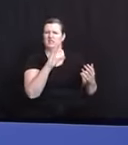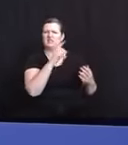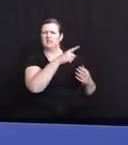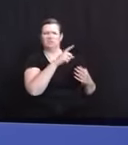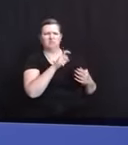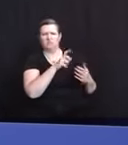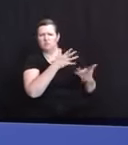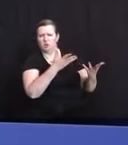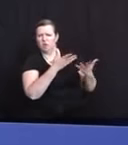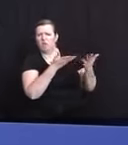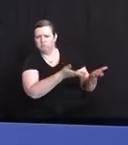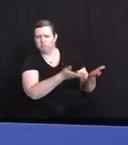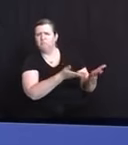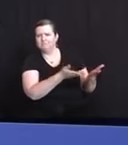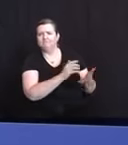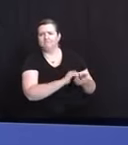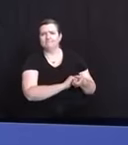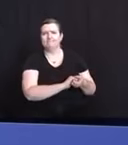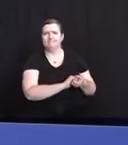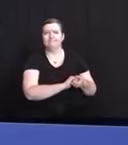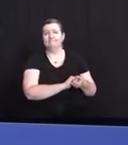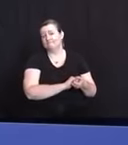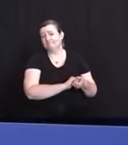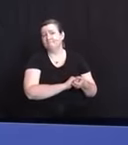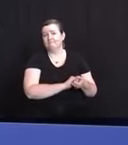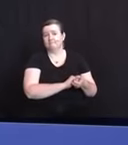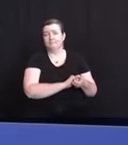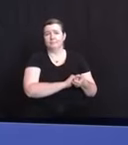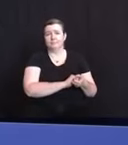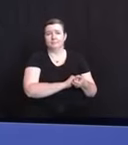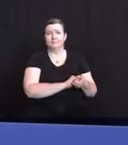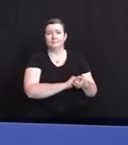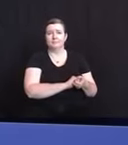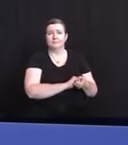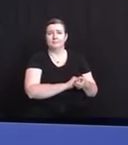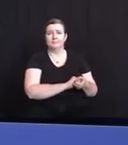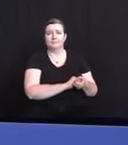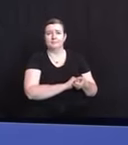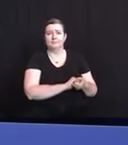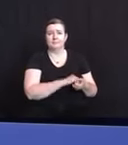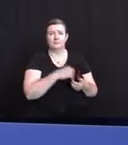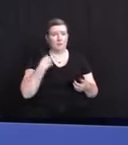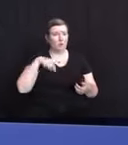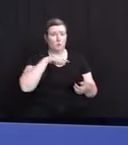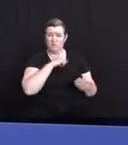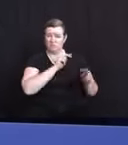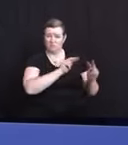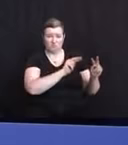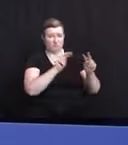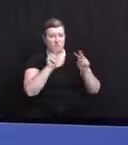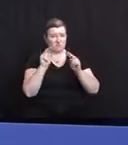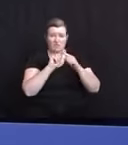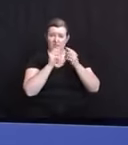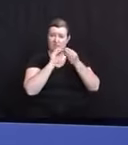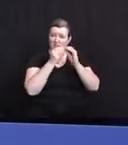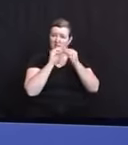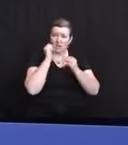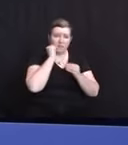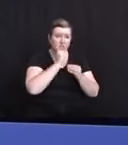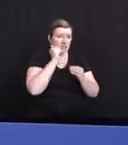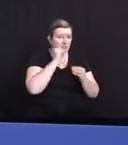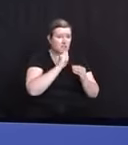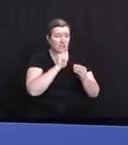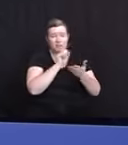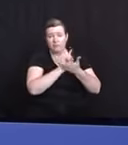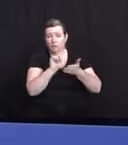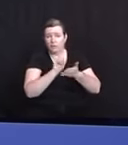and it's shared, and you know, we look at things every day, every week,